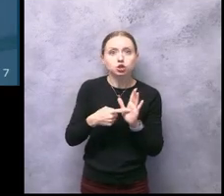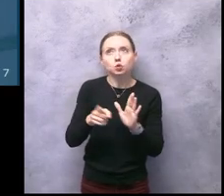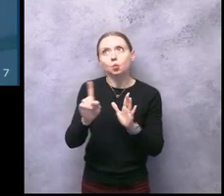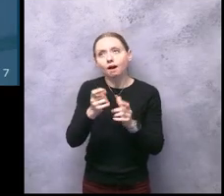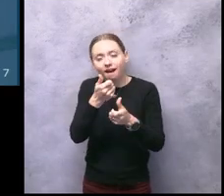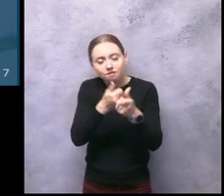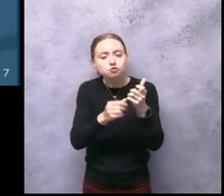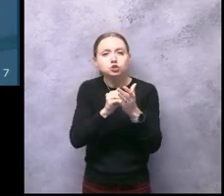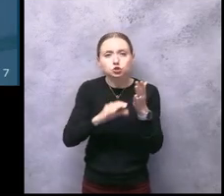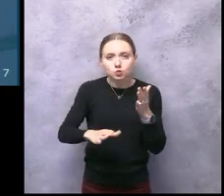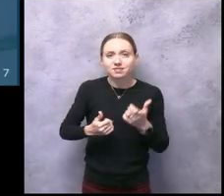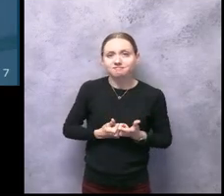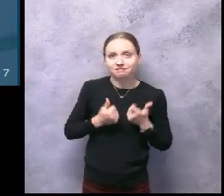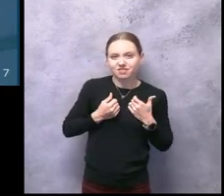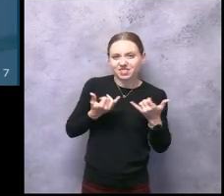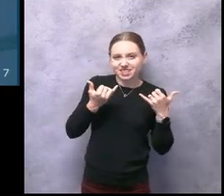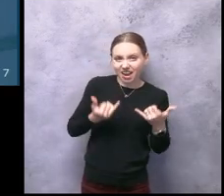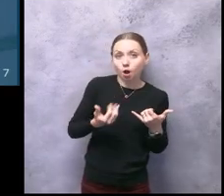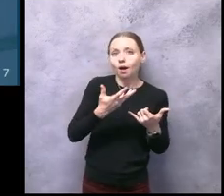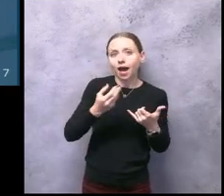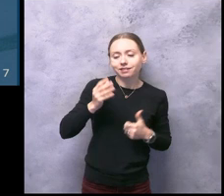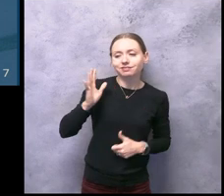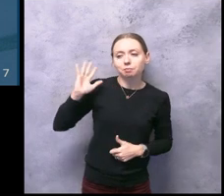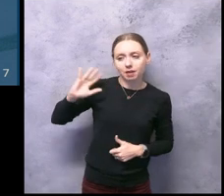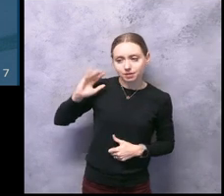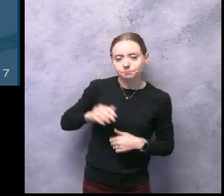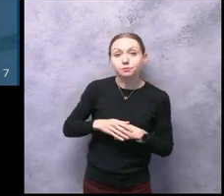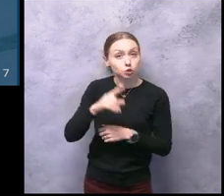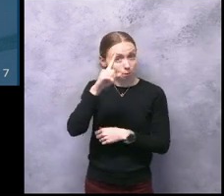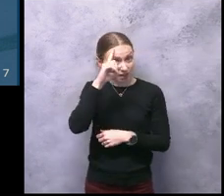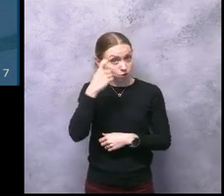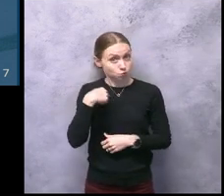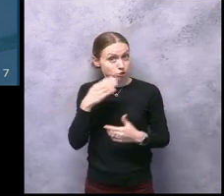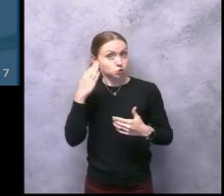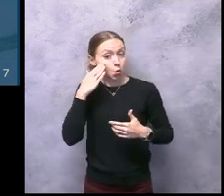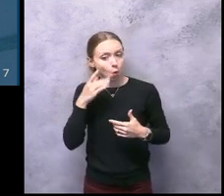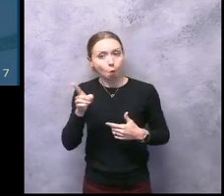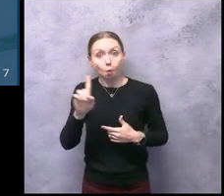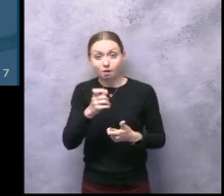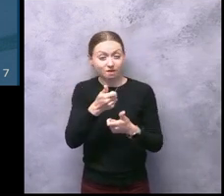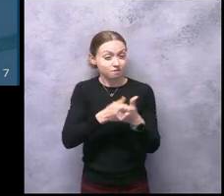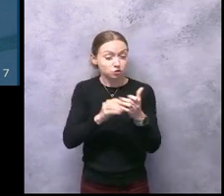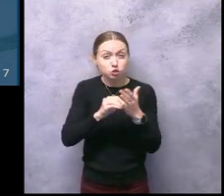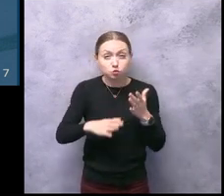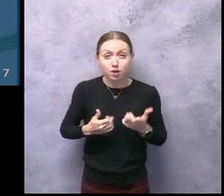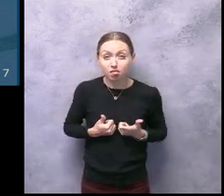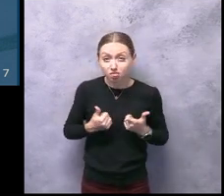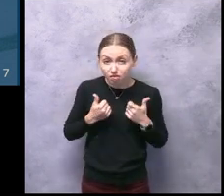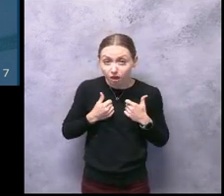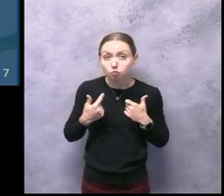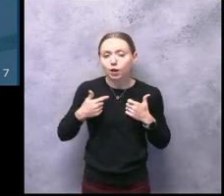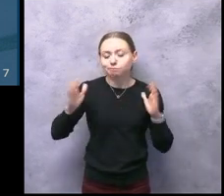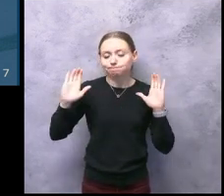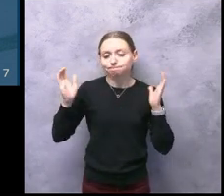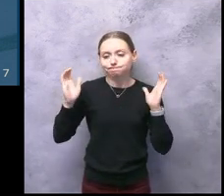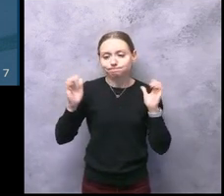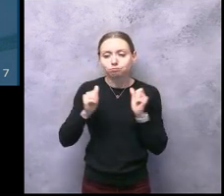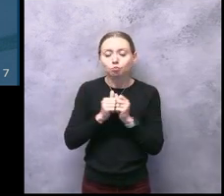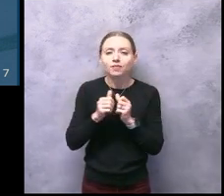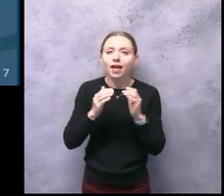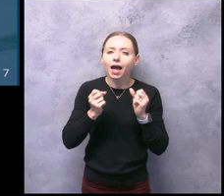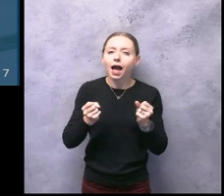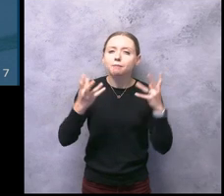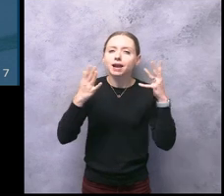past. Now, because we know where every student lives, we compare that to the number of houses in each neighborhood to get